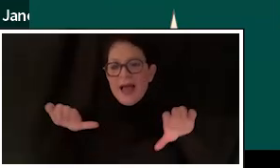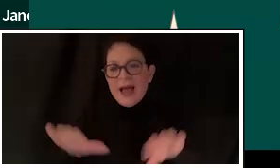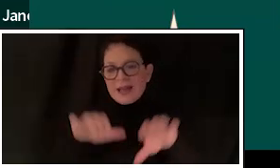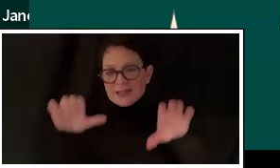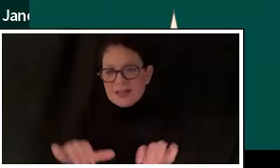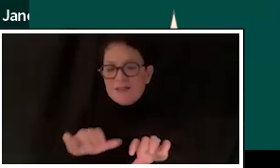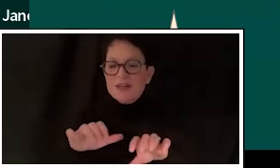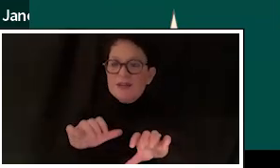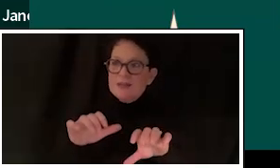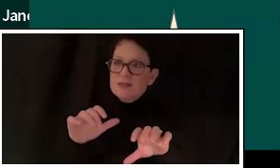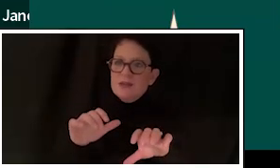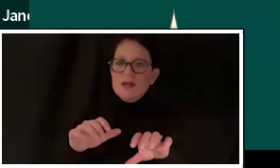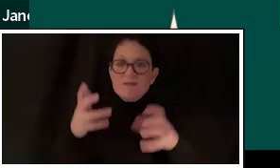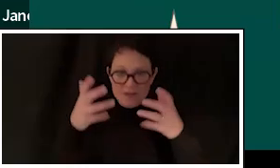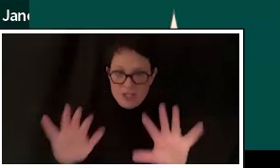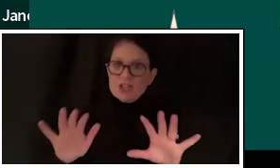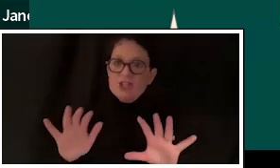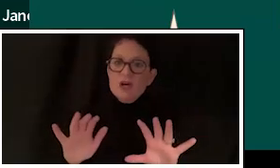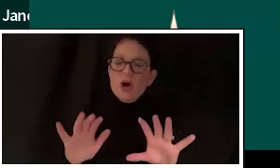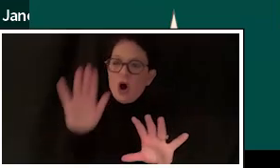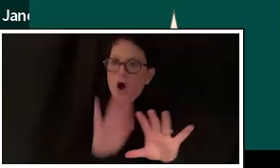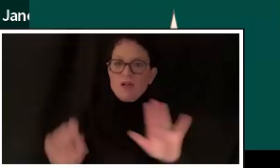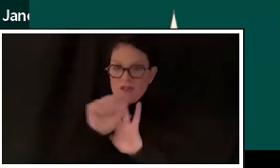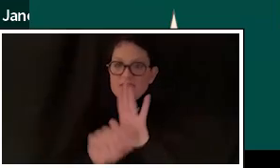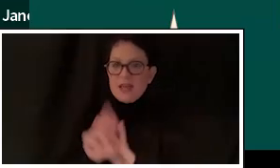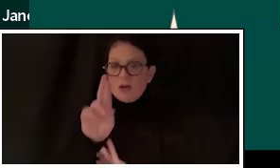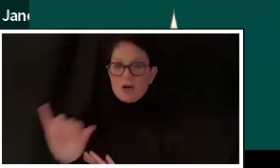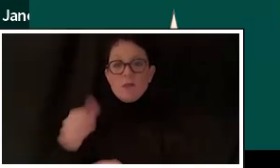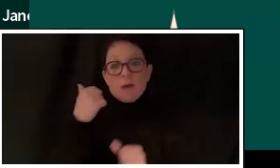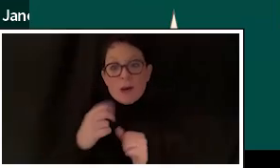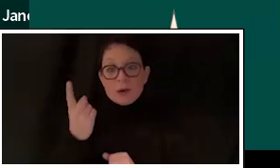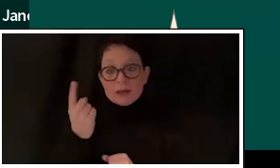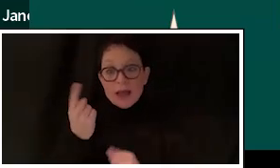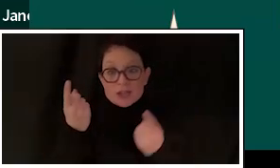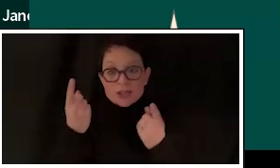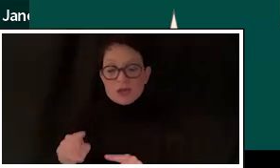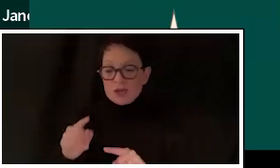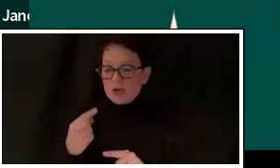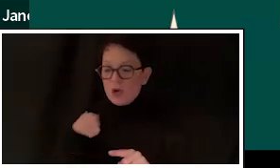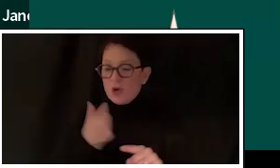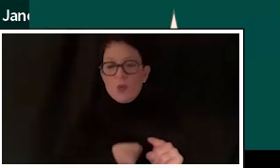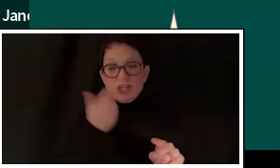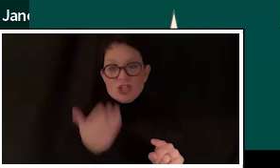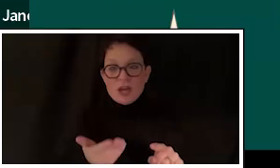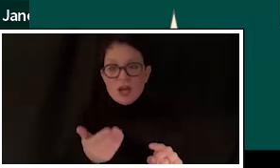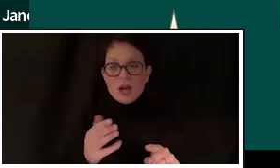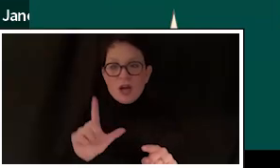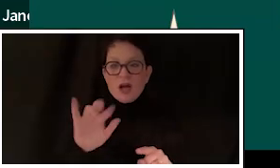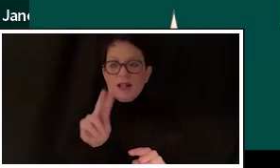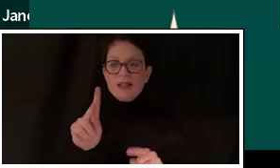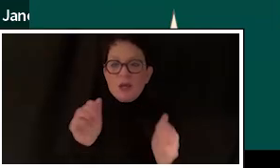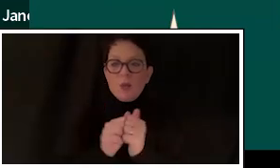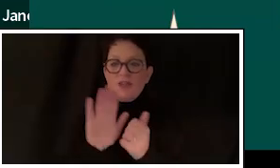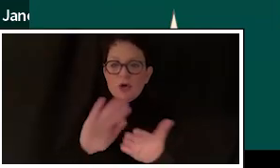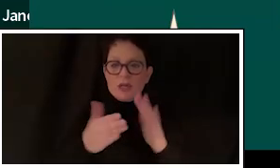activities that they've experienced across the state. You remember last year we shared a link with your